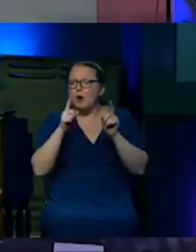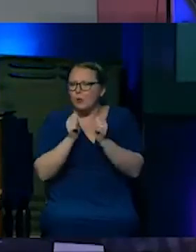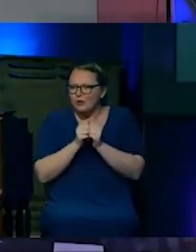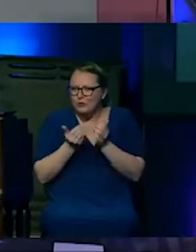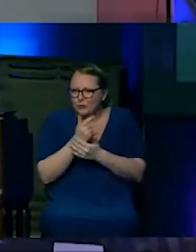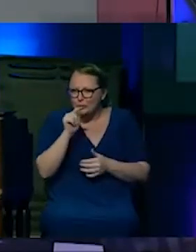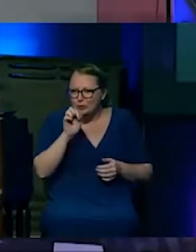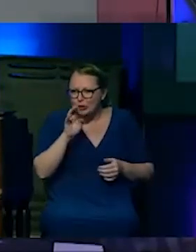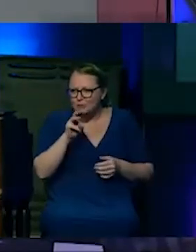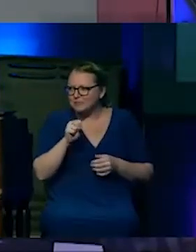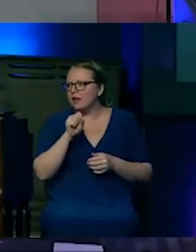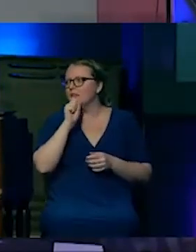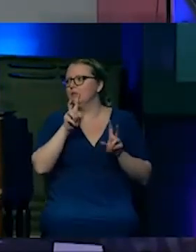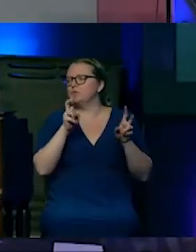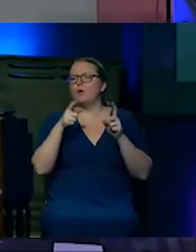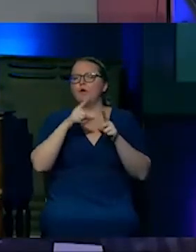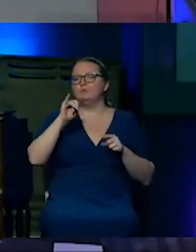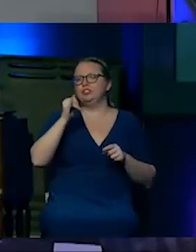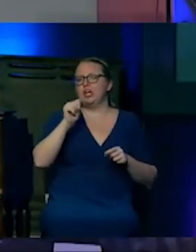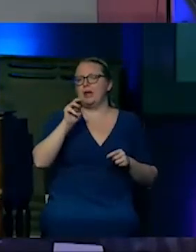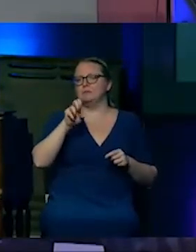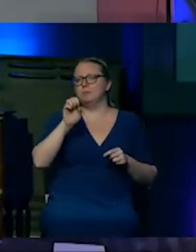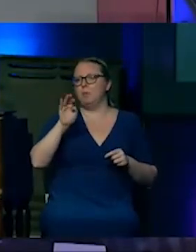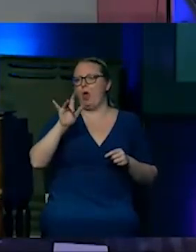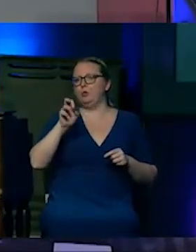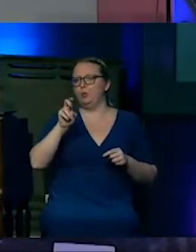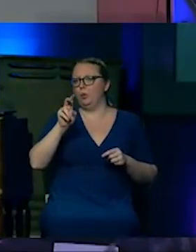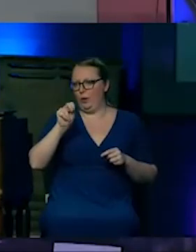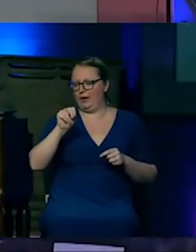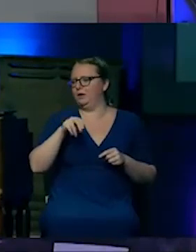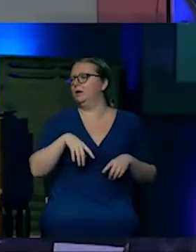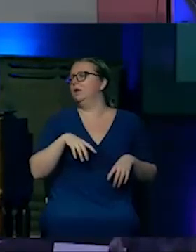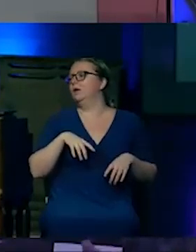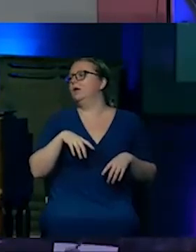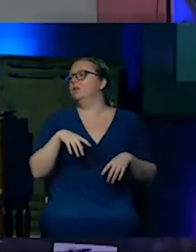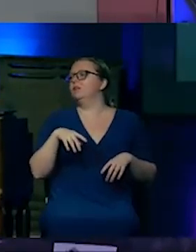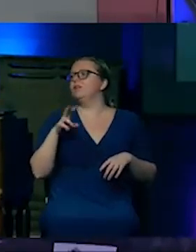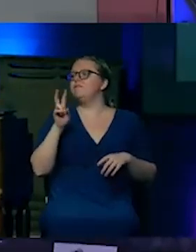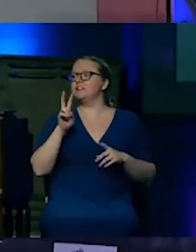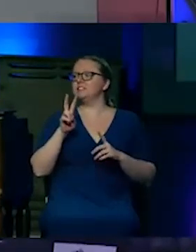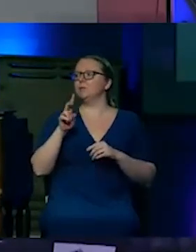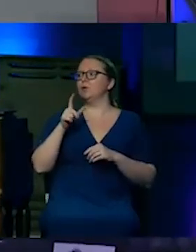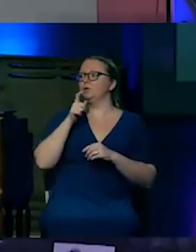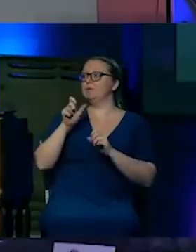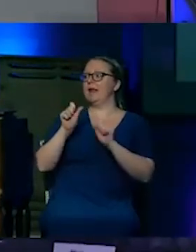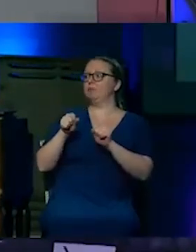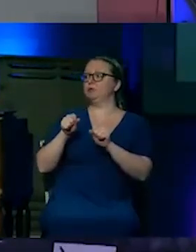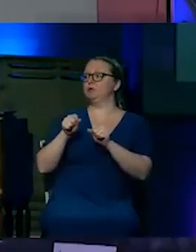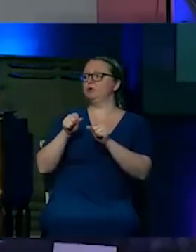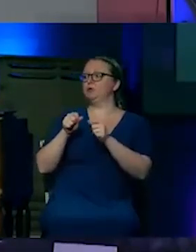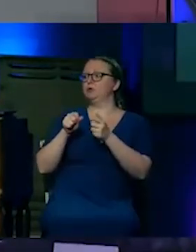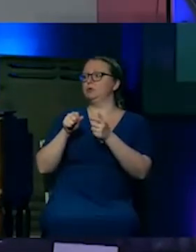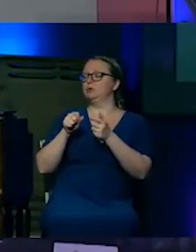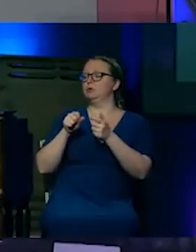I love this quote from James Baldwin. The victim who is able to articulate the situation of the victim has ceased to be